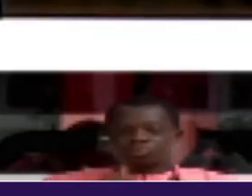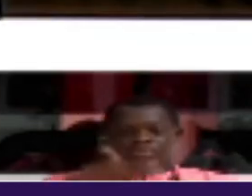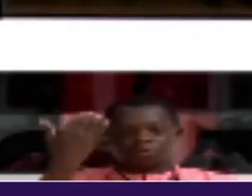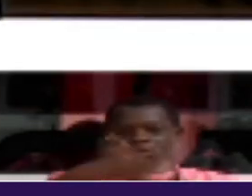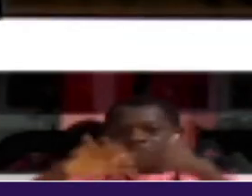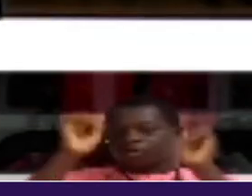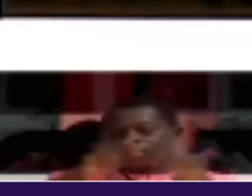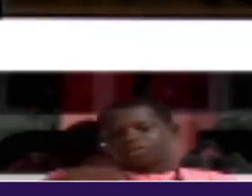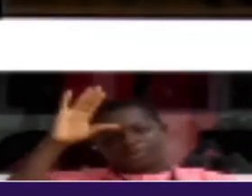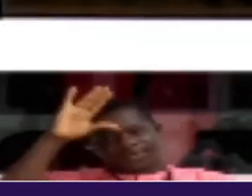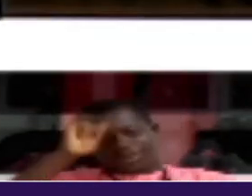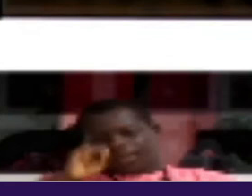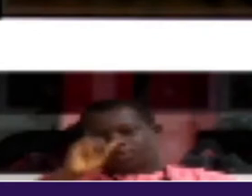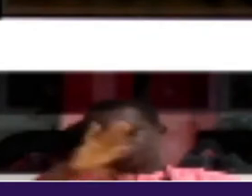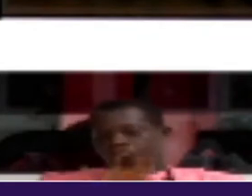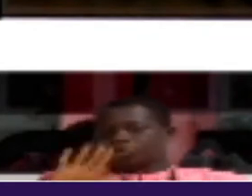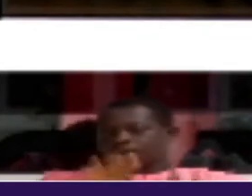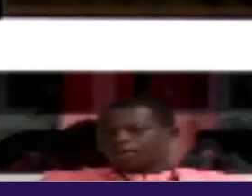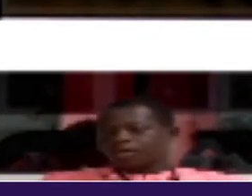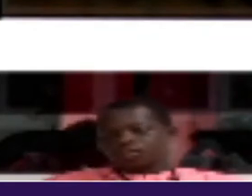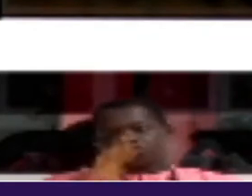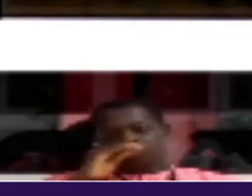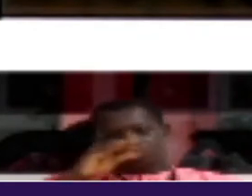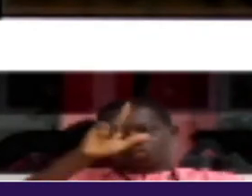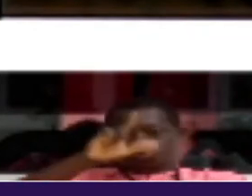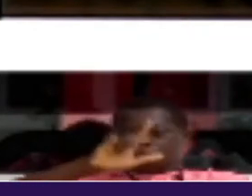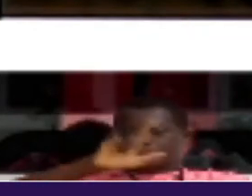saying. They were speaking their native language.